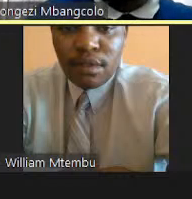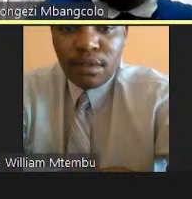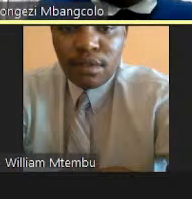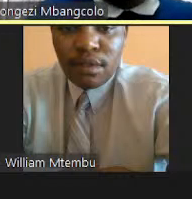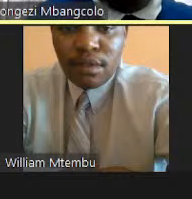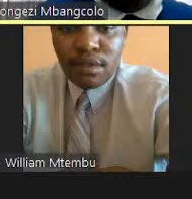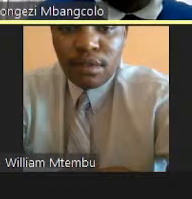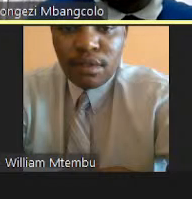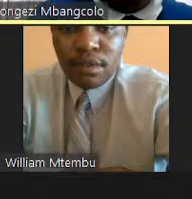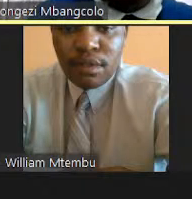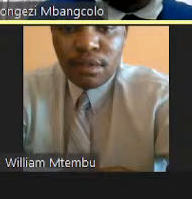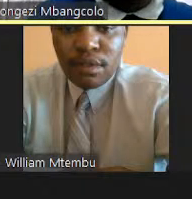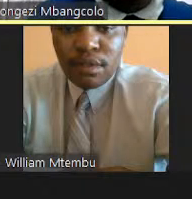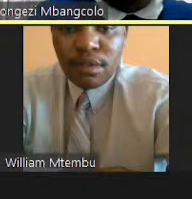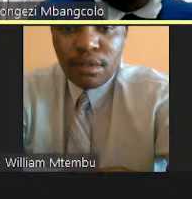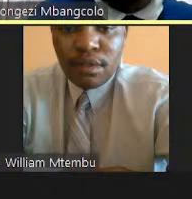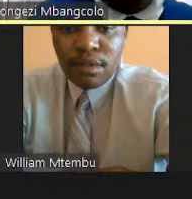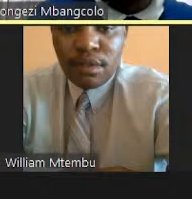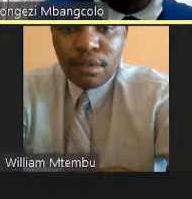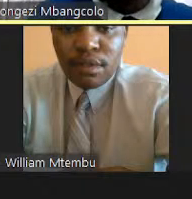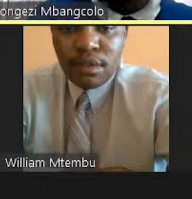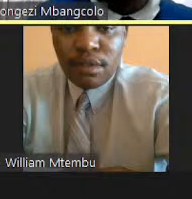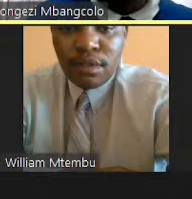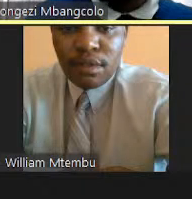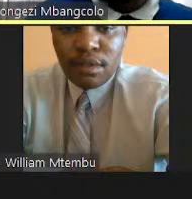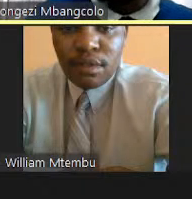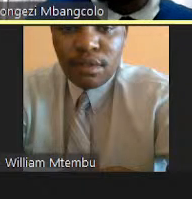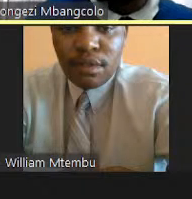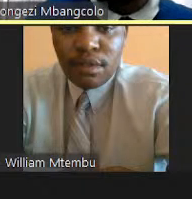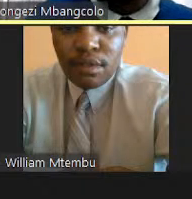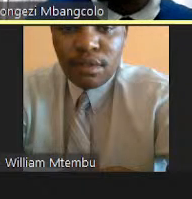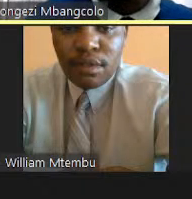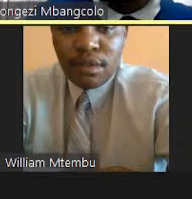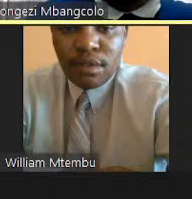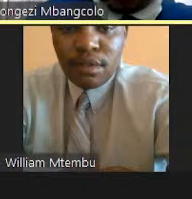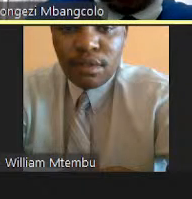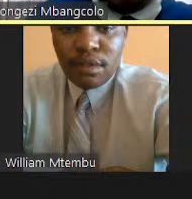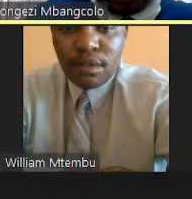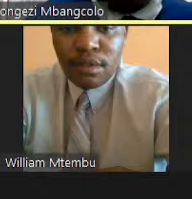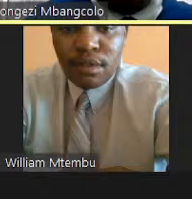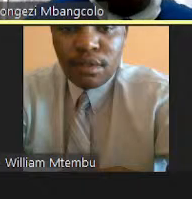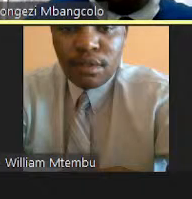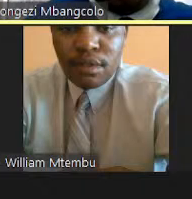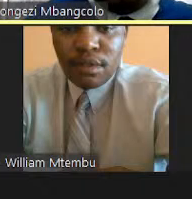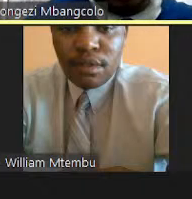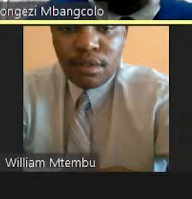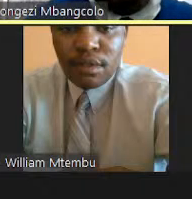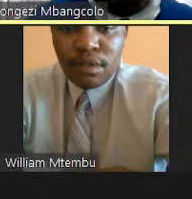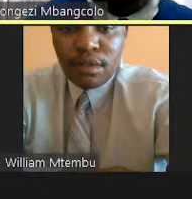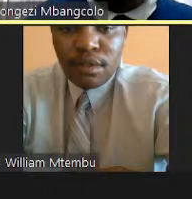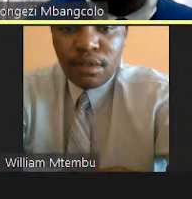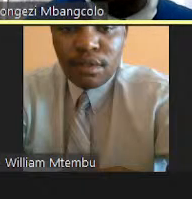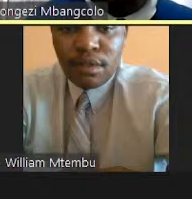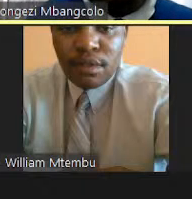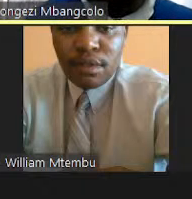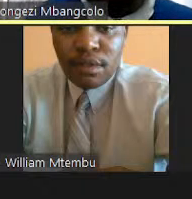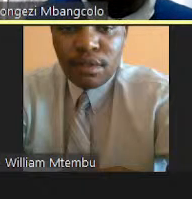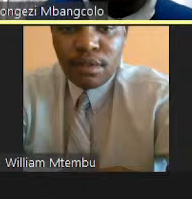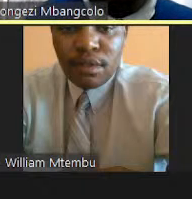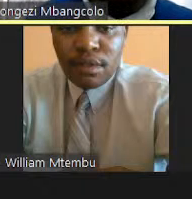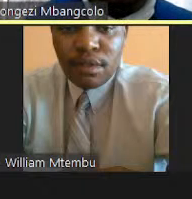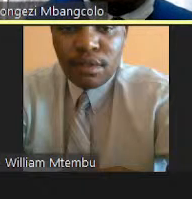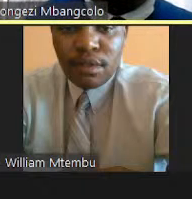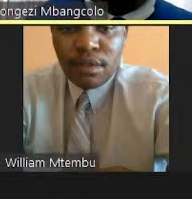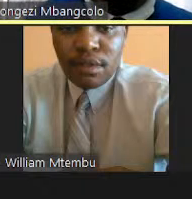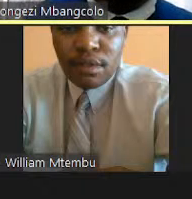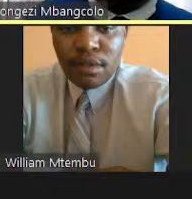looking for just support, not bringing anything to the table on themselves, as they are the farmers. They are driving, they should drive their